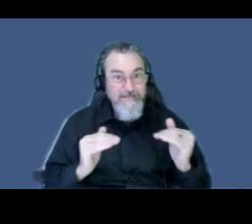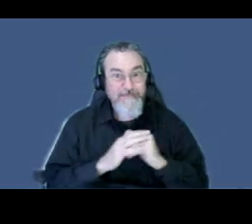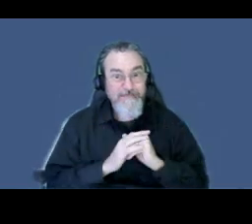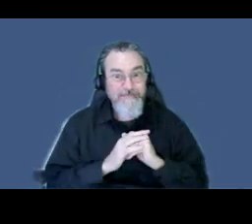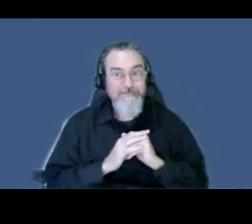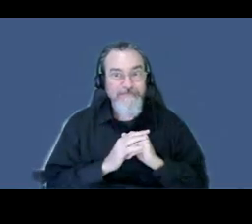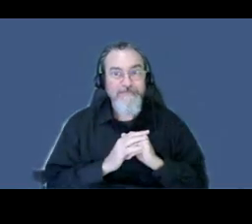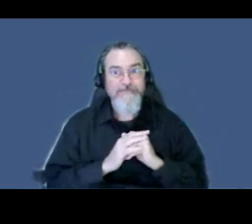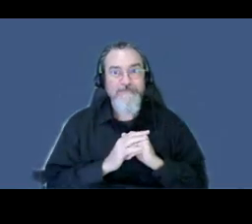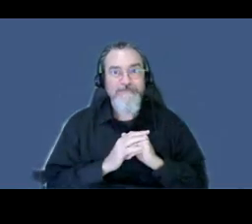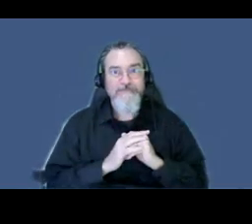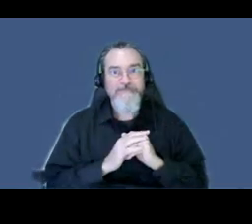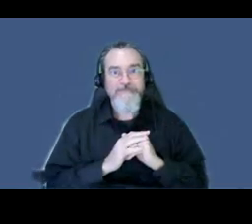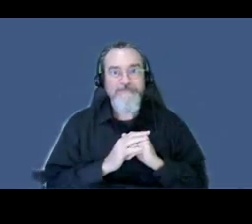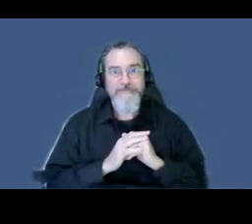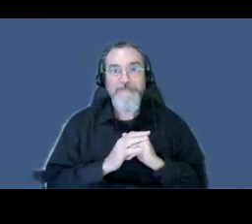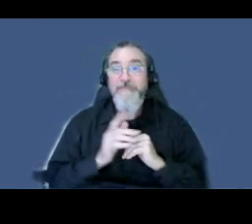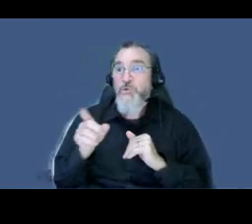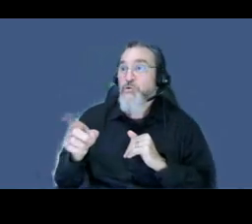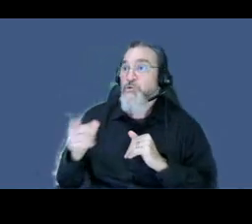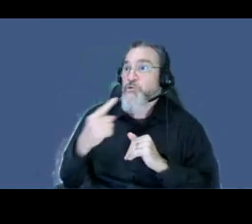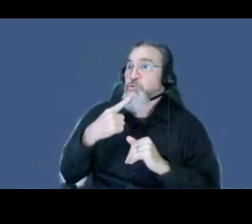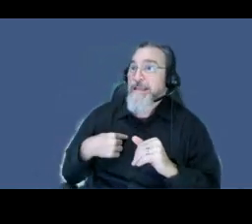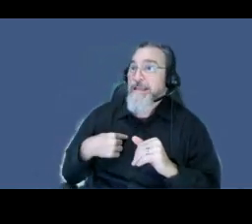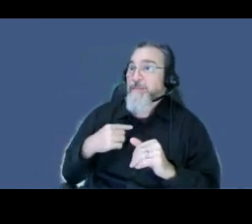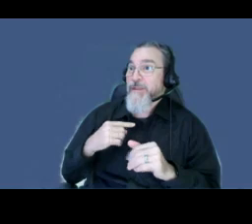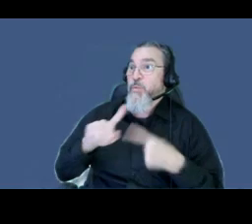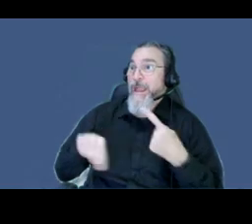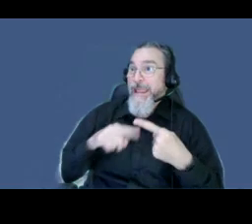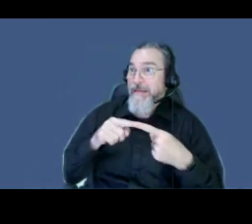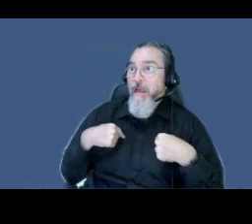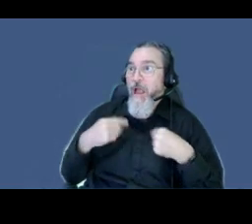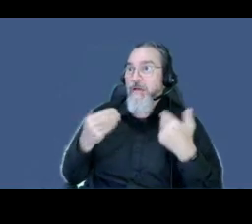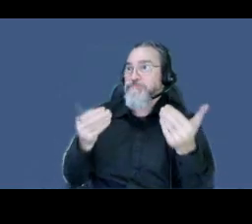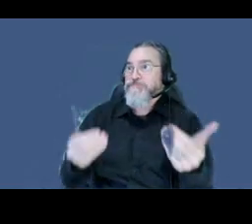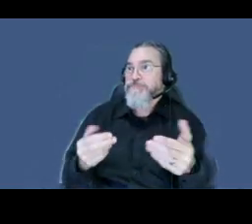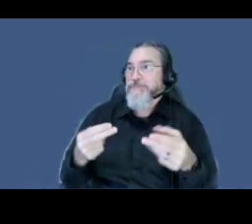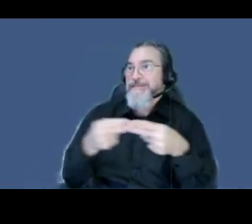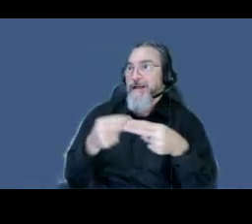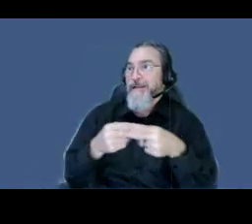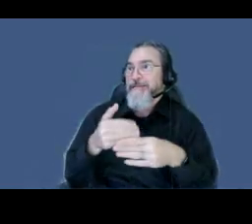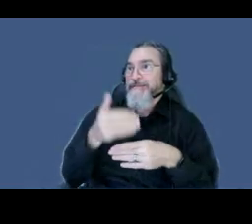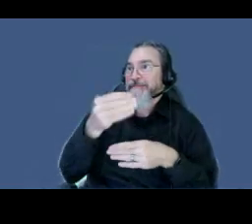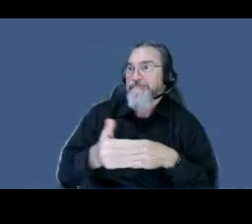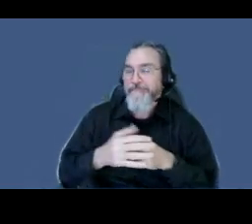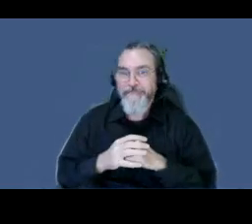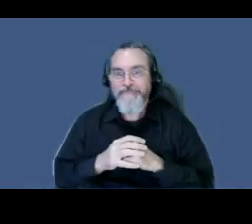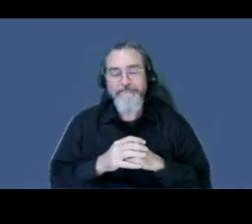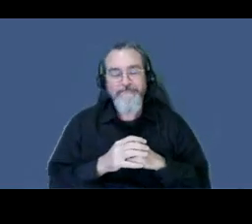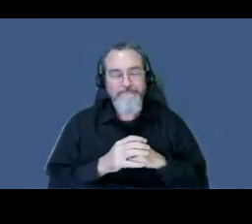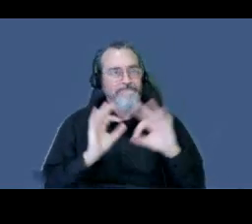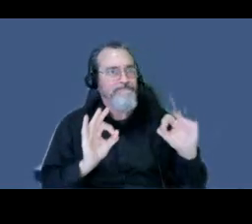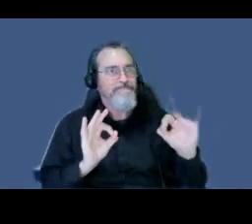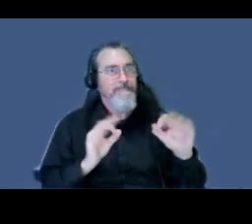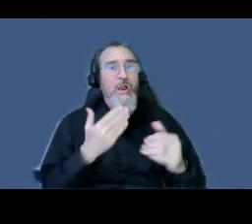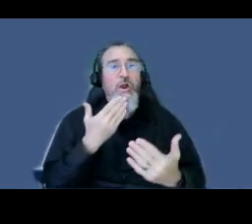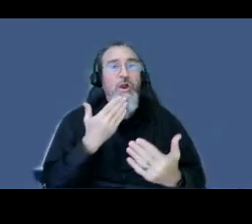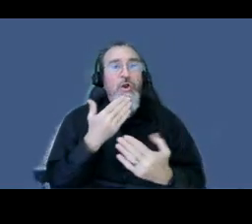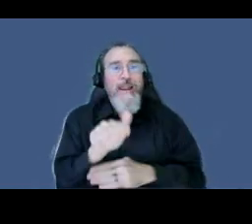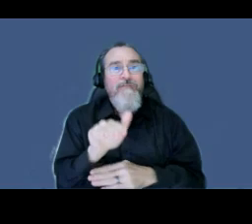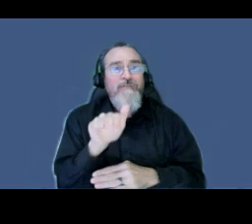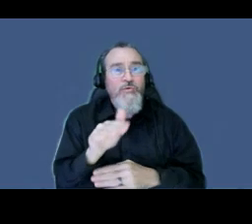Yes, once you tell me next, I'll advance the slides for you. Awesome. Good afternoon or good morning,